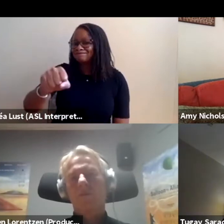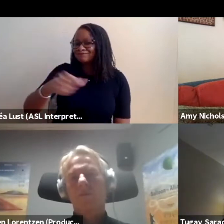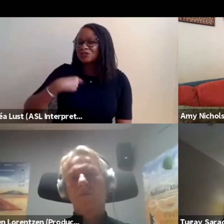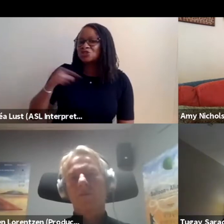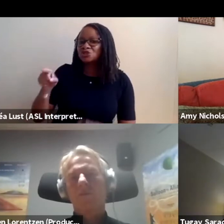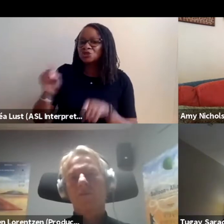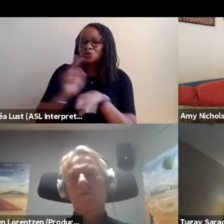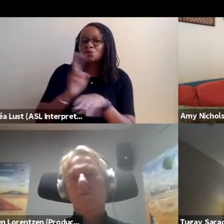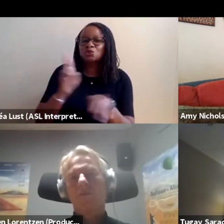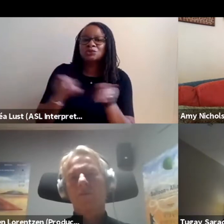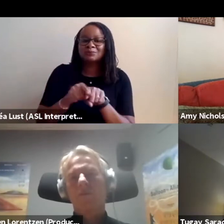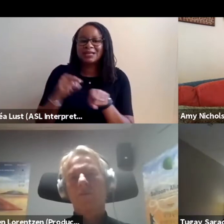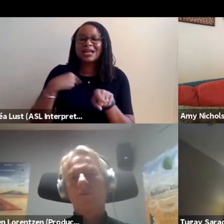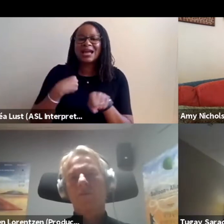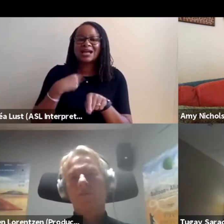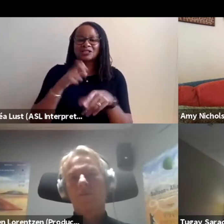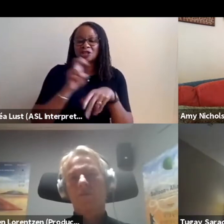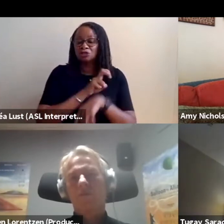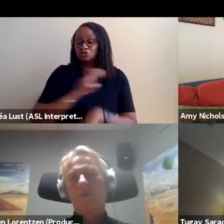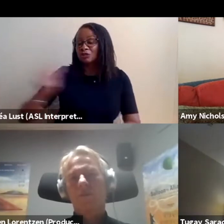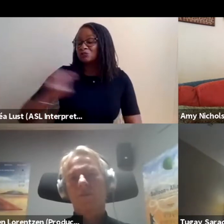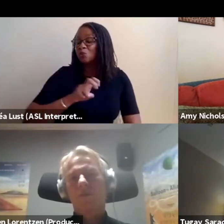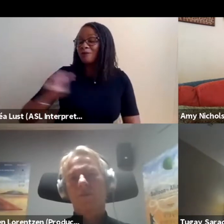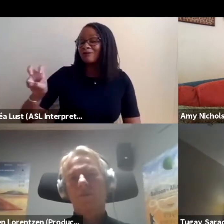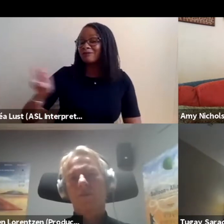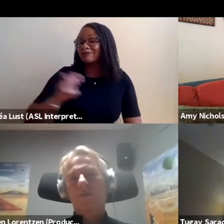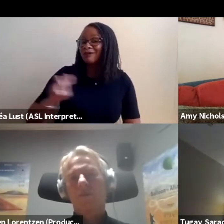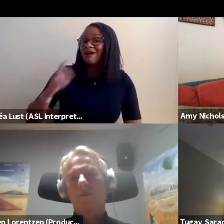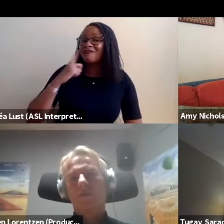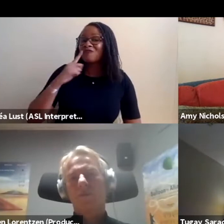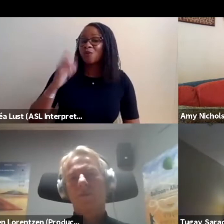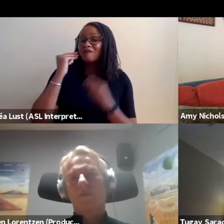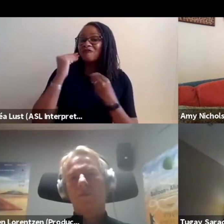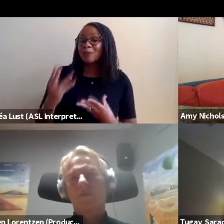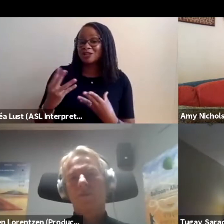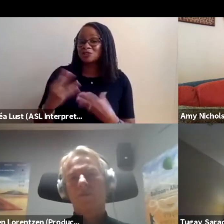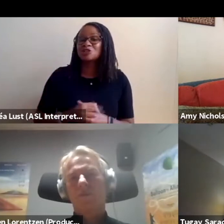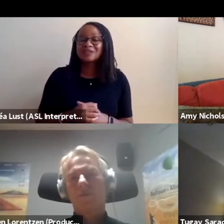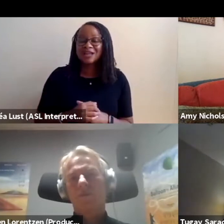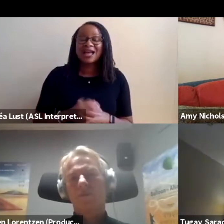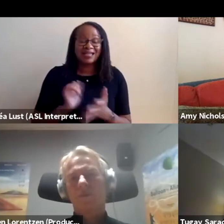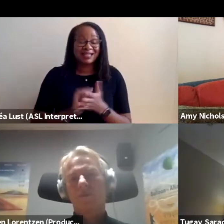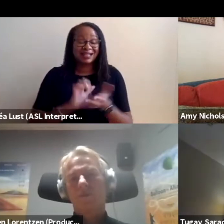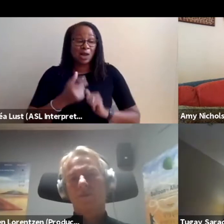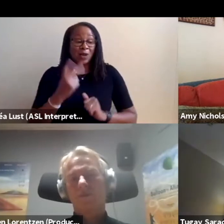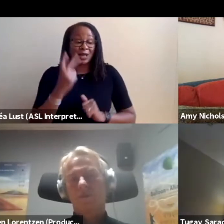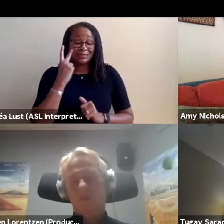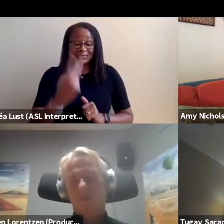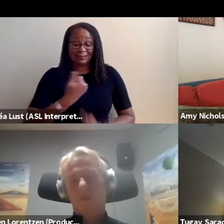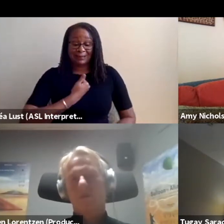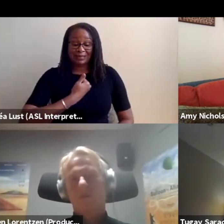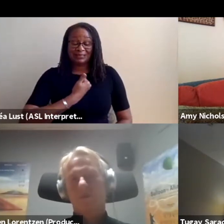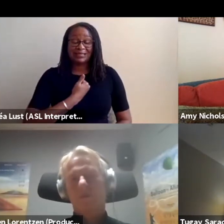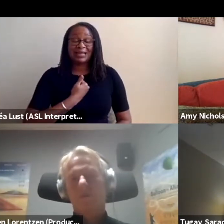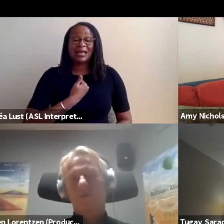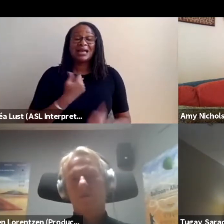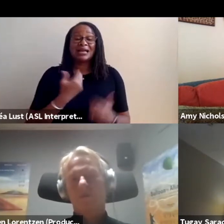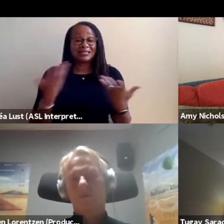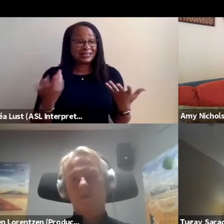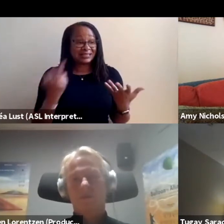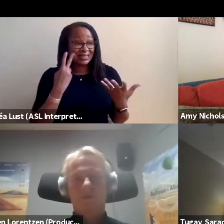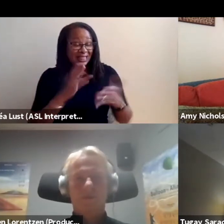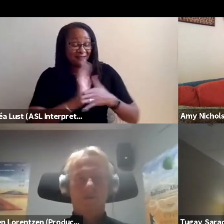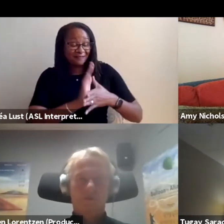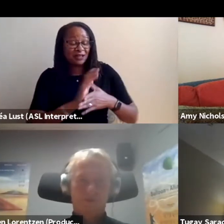the transporter of information, and this is how I see myself and this film. There are so